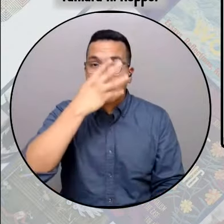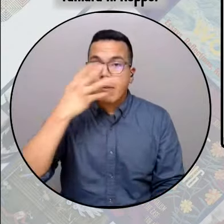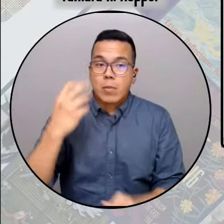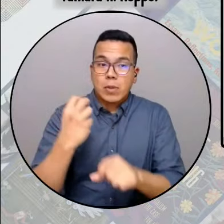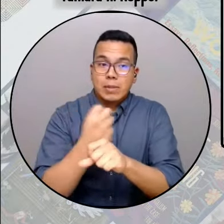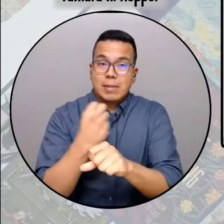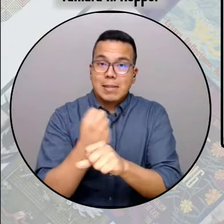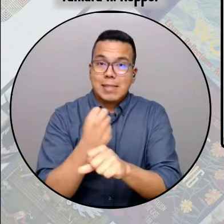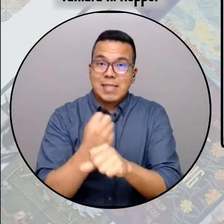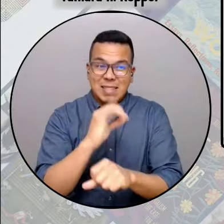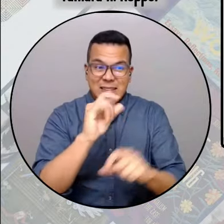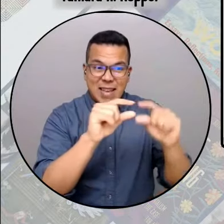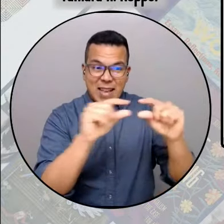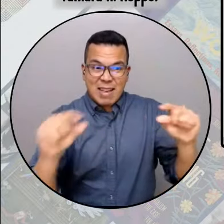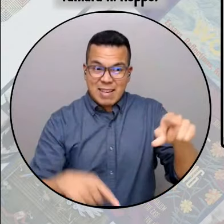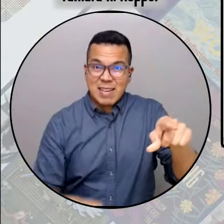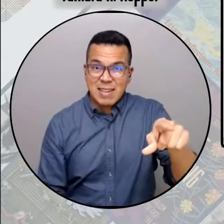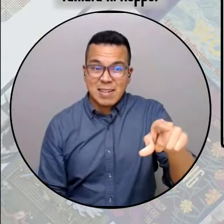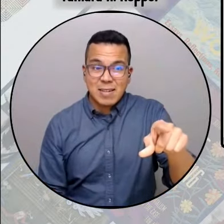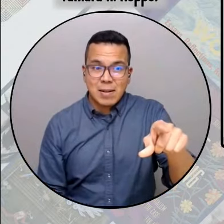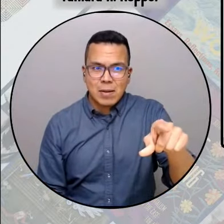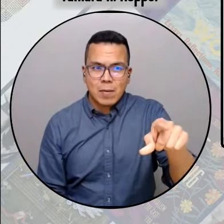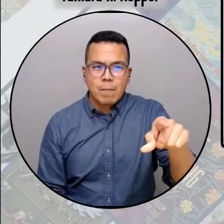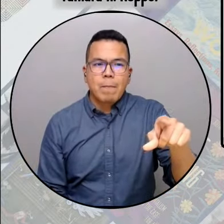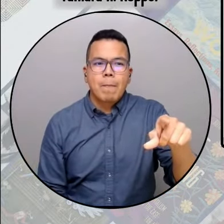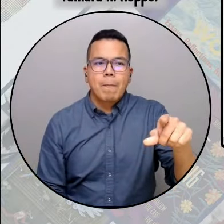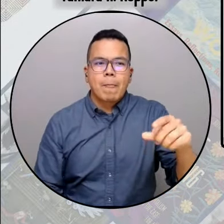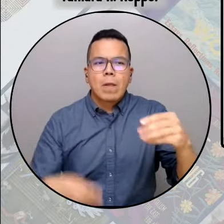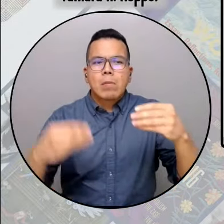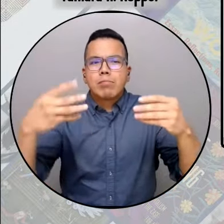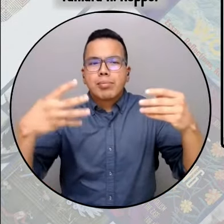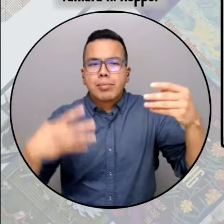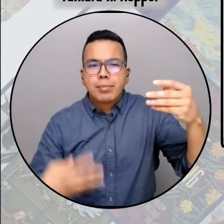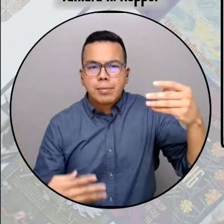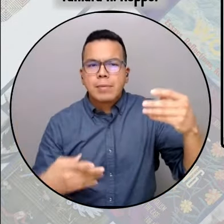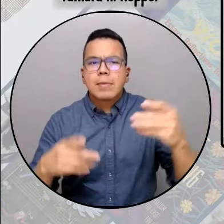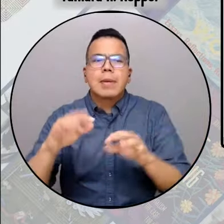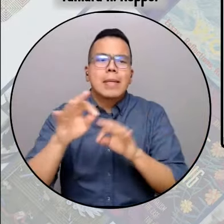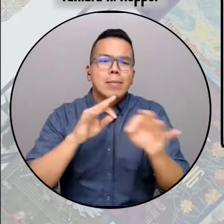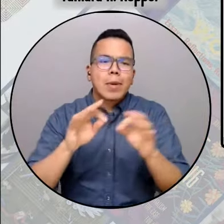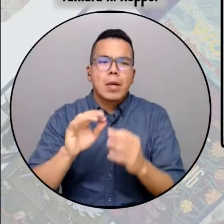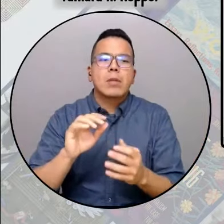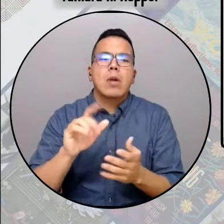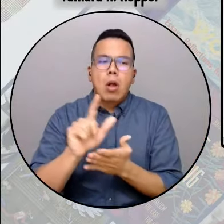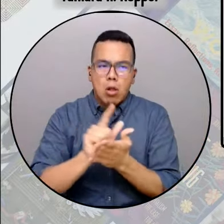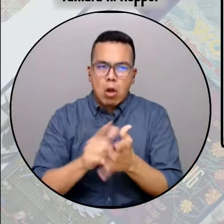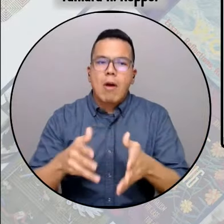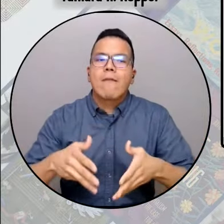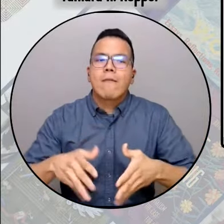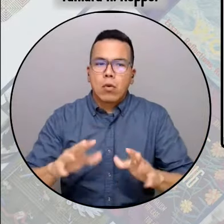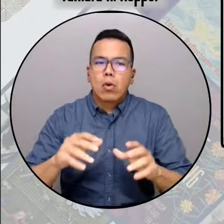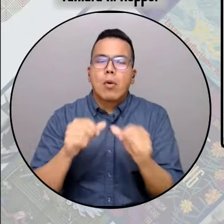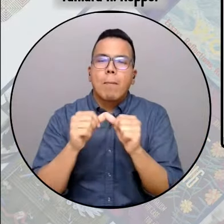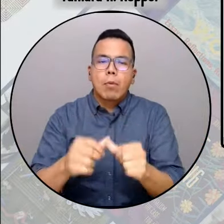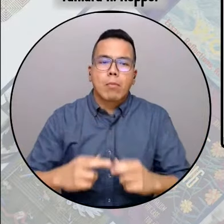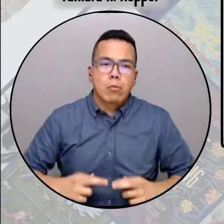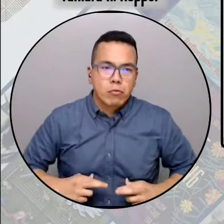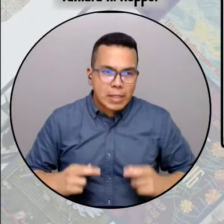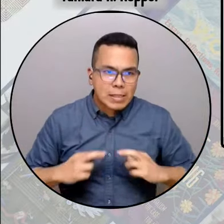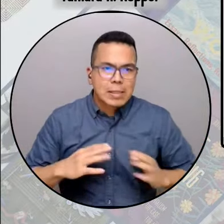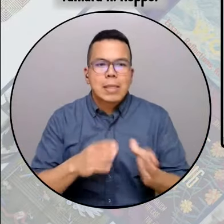And here we're going to learn what some of these terms mean. What's a lawful permanent resident versus a non-immigrant, asylee, or refugee? What does that mean,